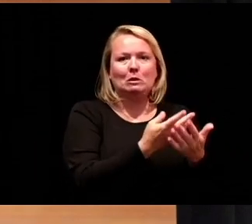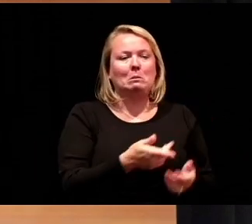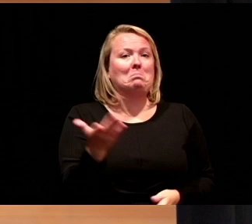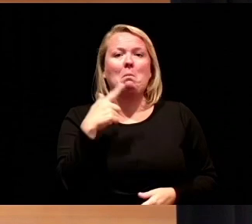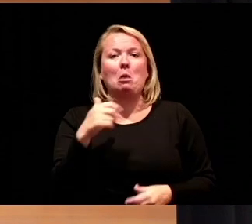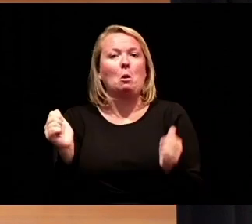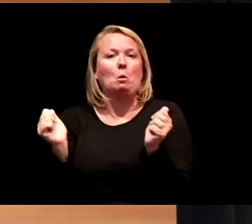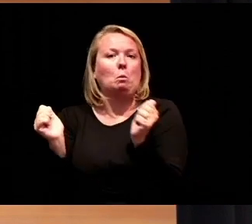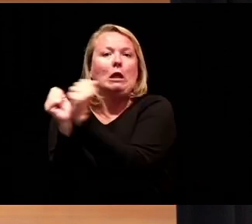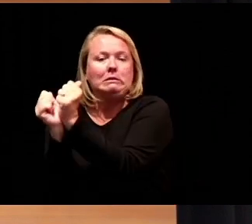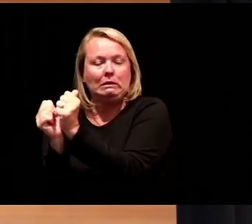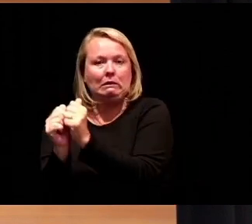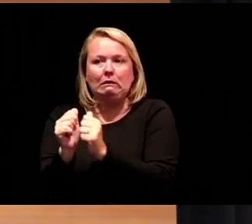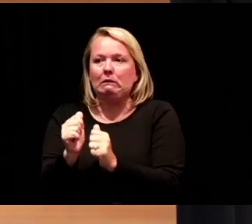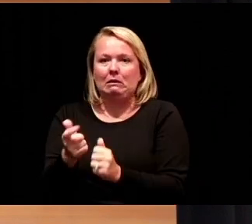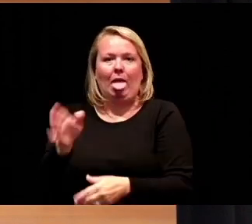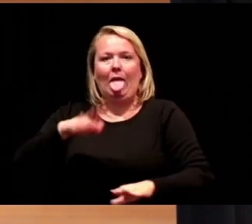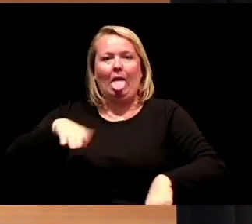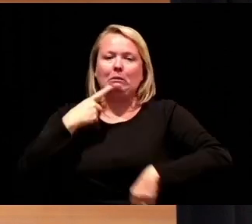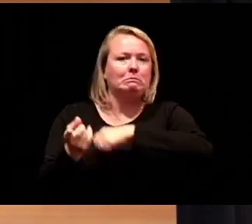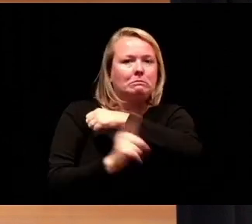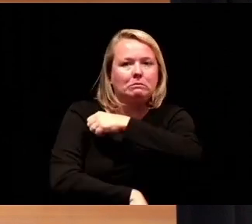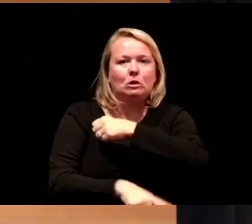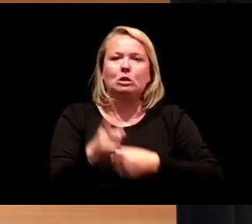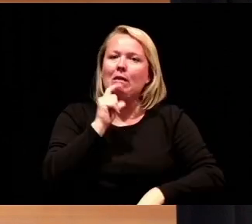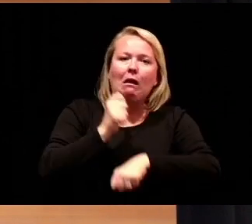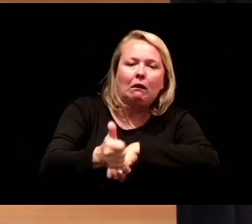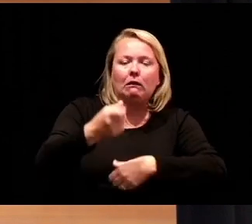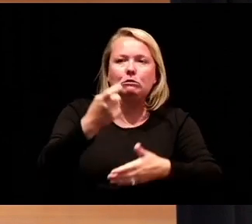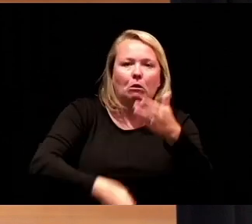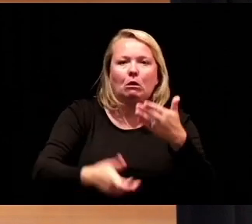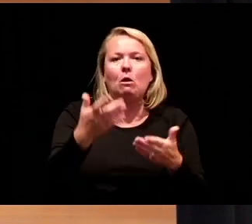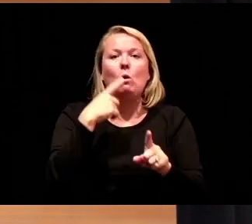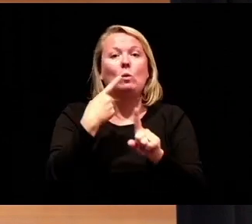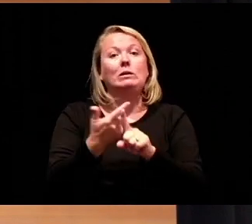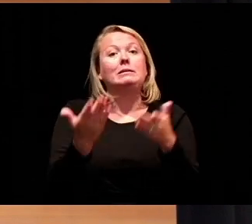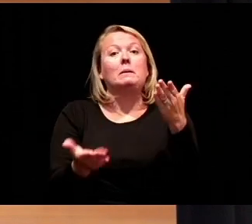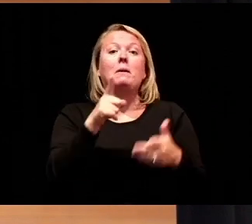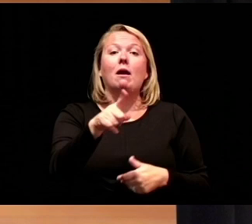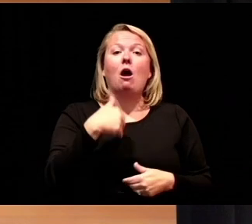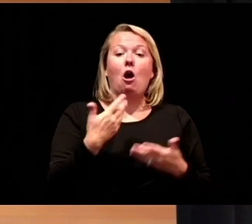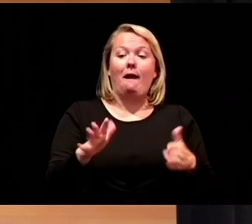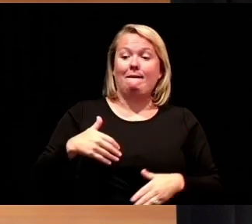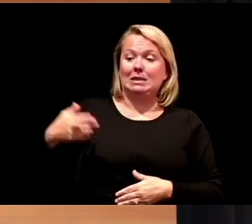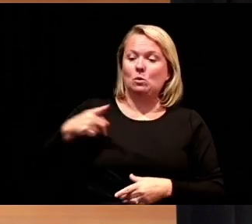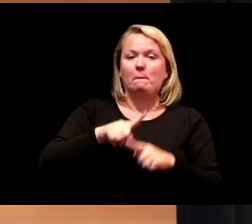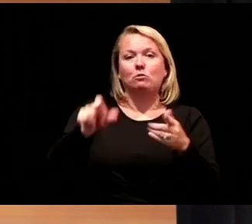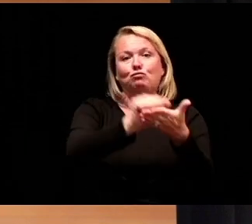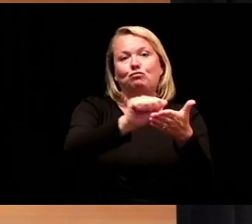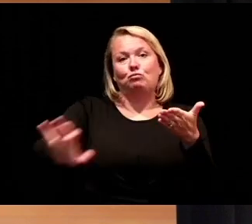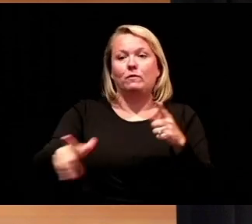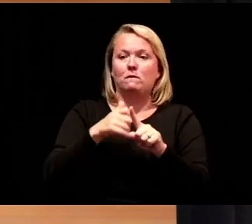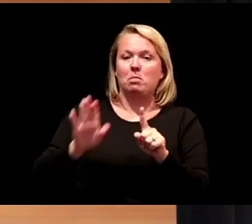don't want to say like two-sentence phrase every time. So I use the term people with criminal history, but just be mindful that